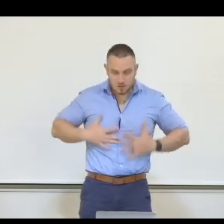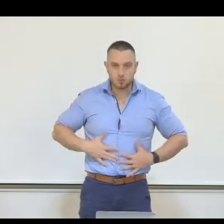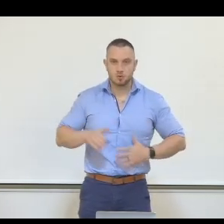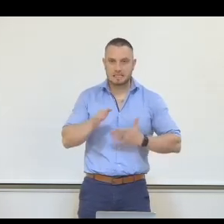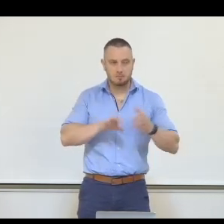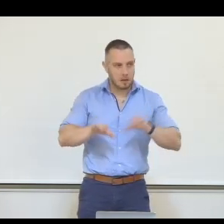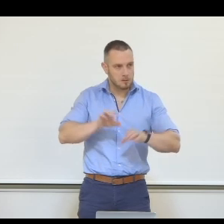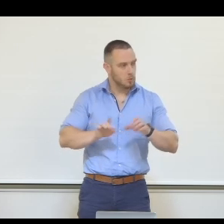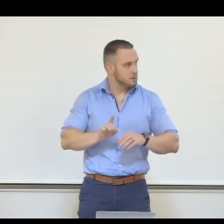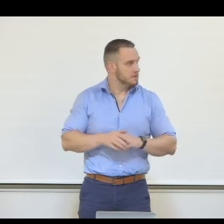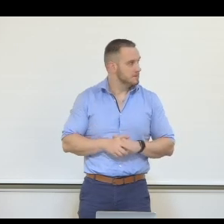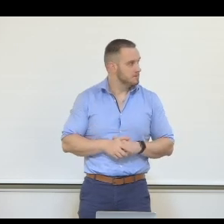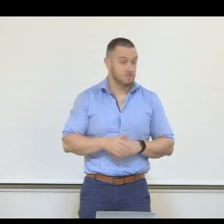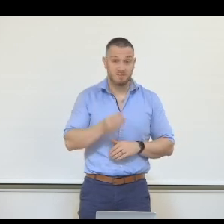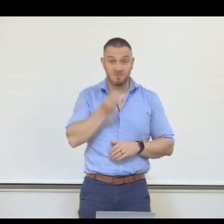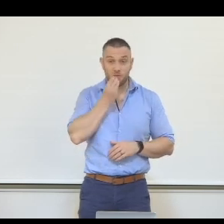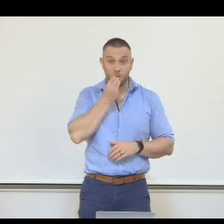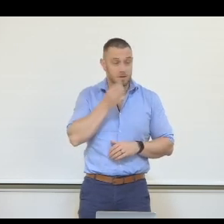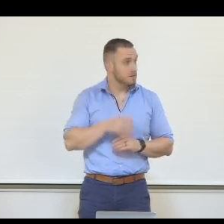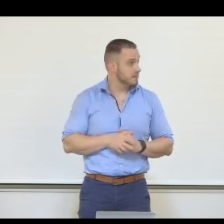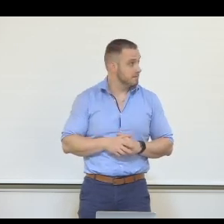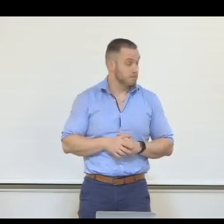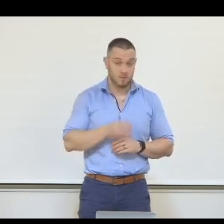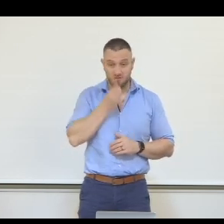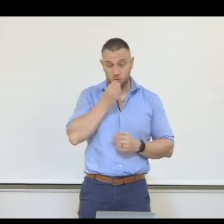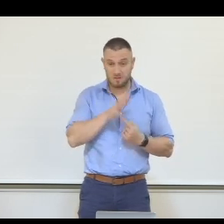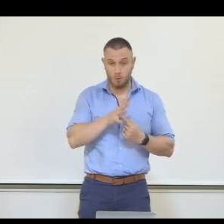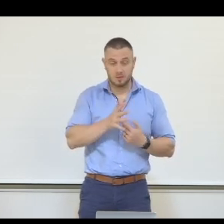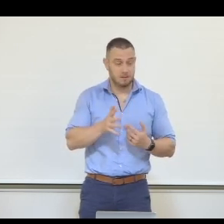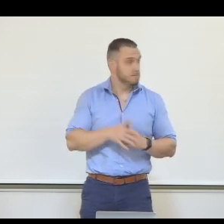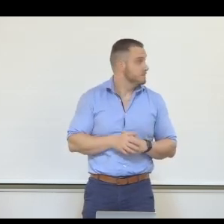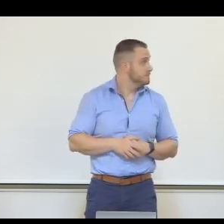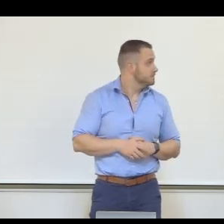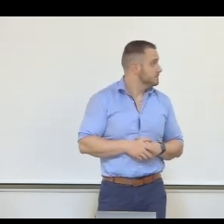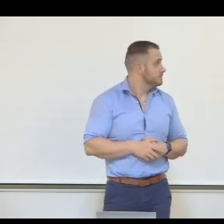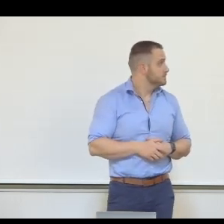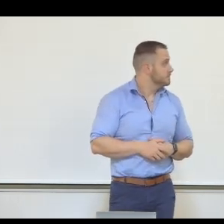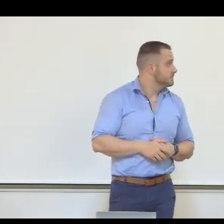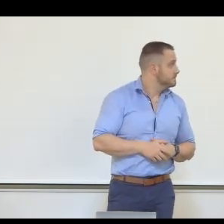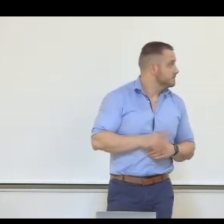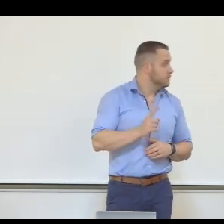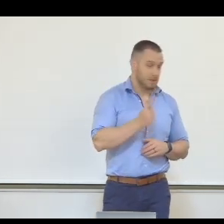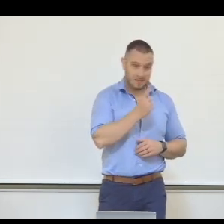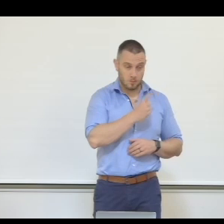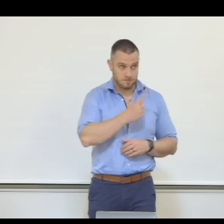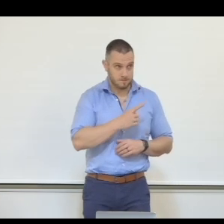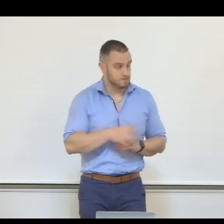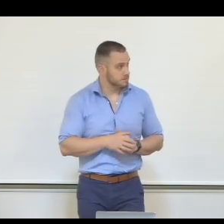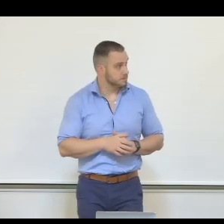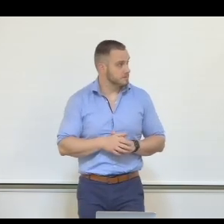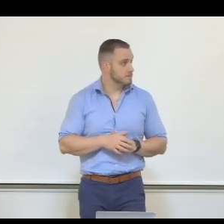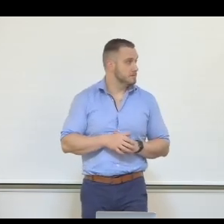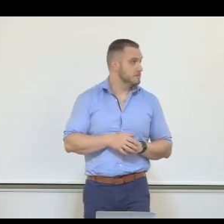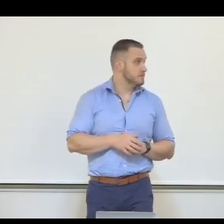experiment was food. Food is very important. But on this one, you